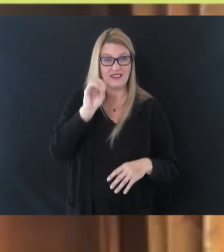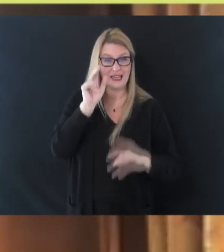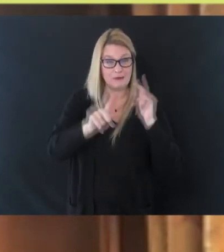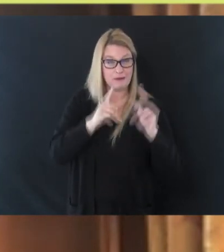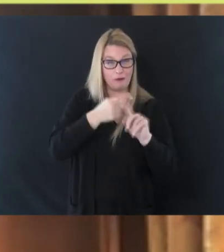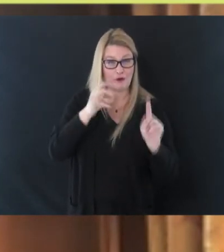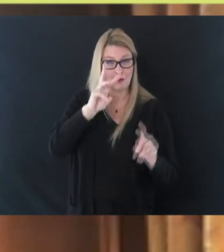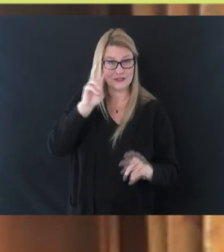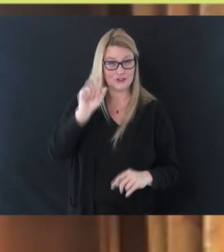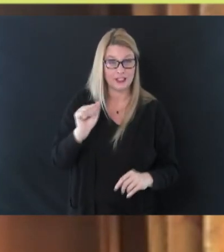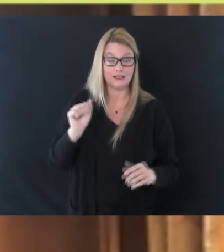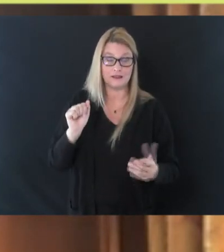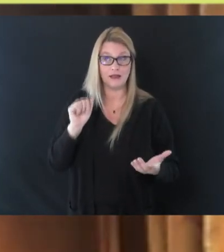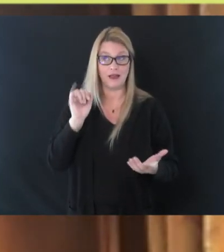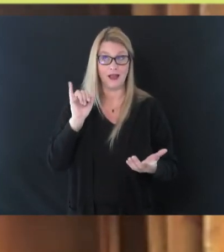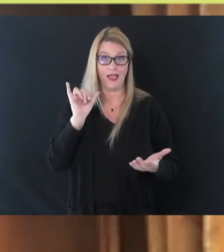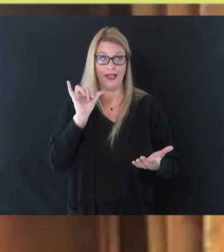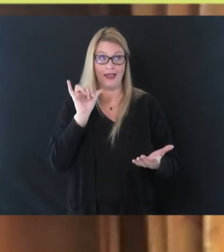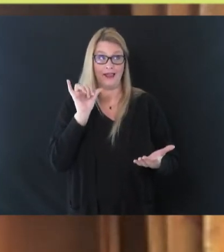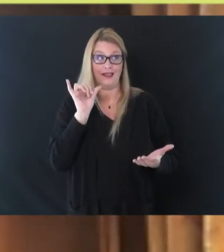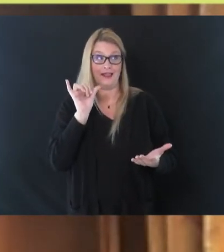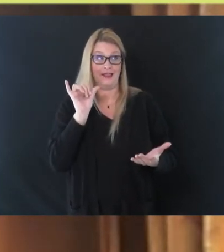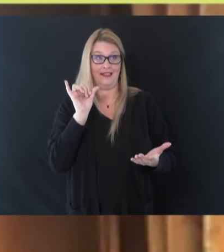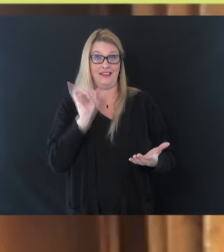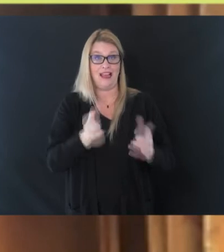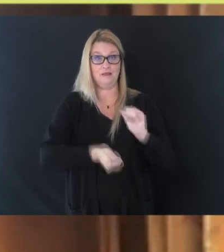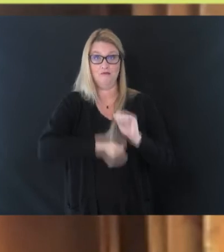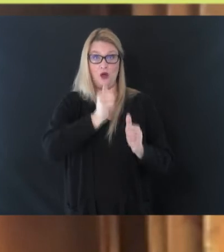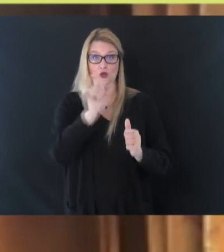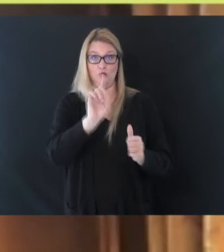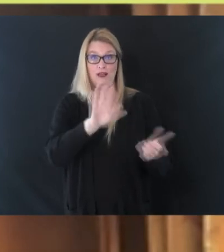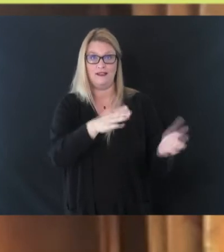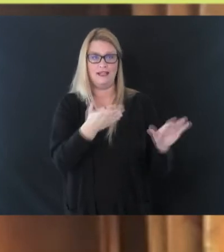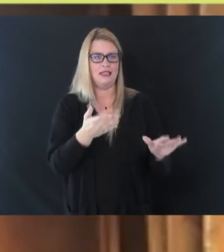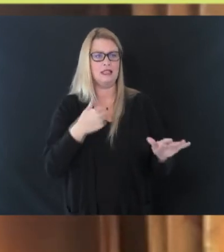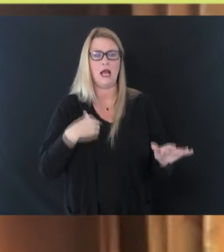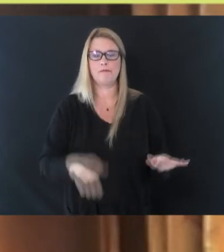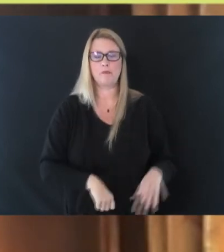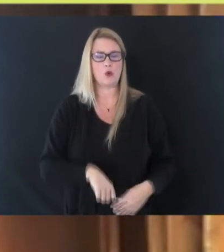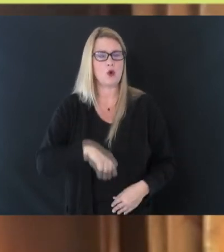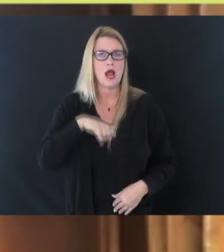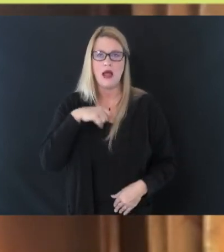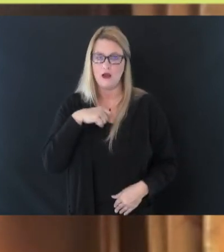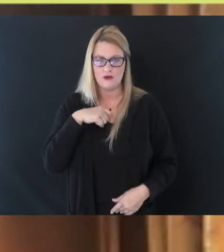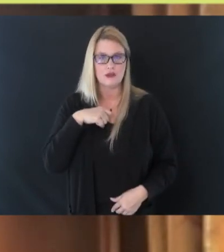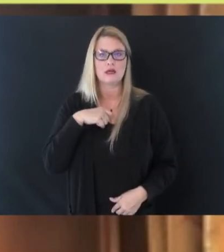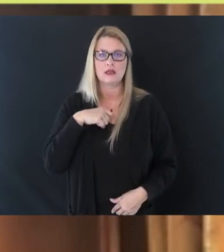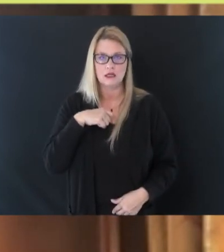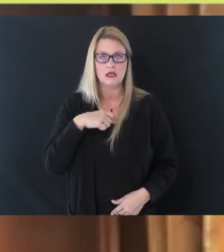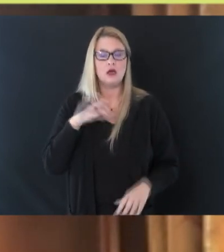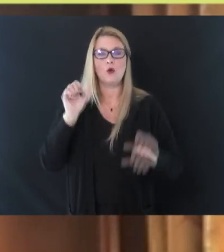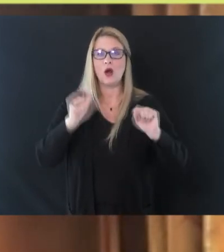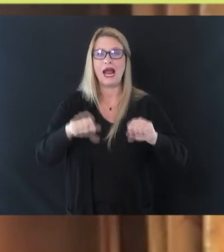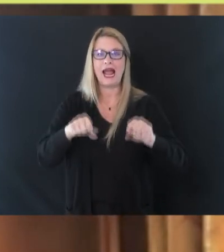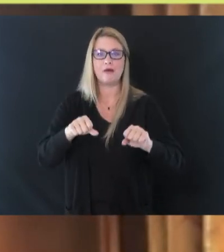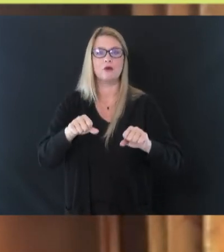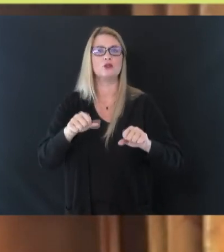77.5% of our deaths. And I'm so proud of the fact that we were able to